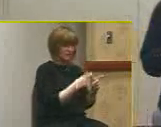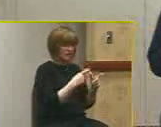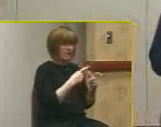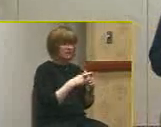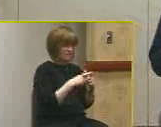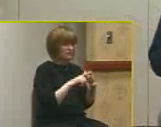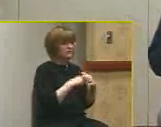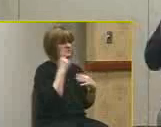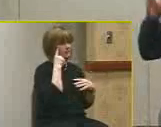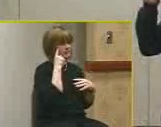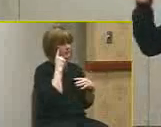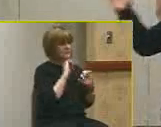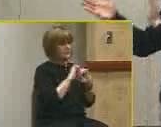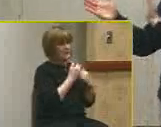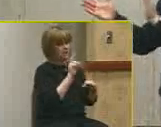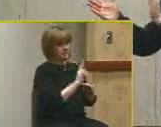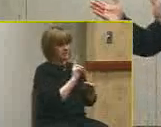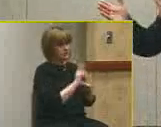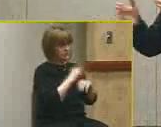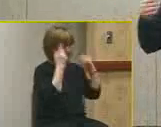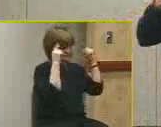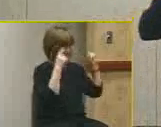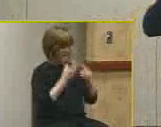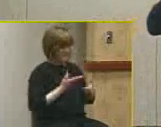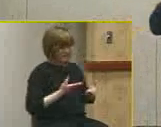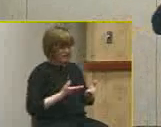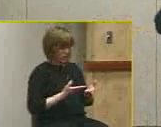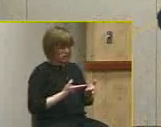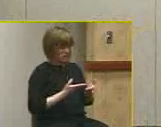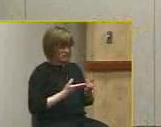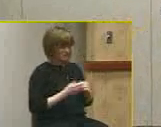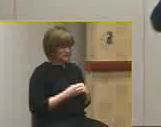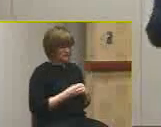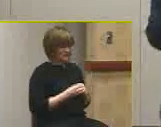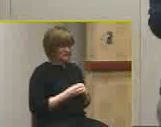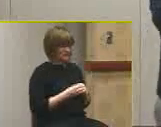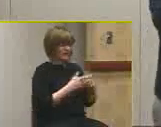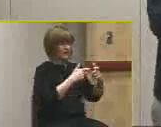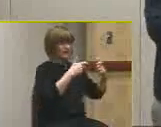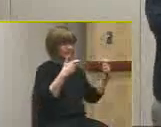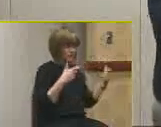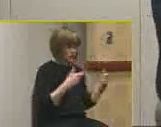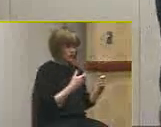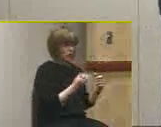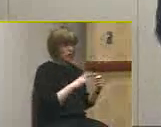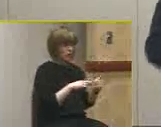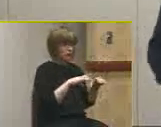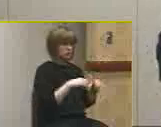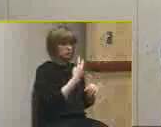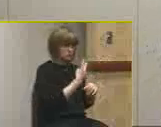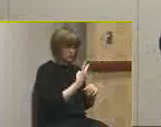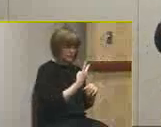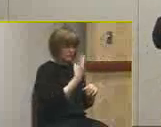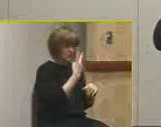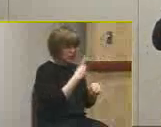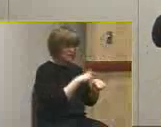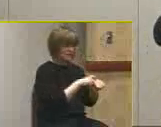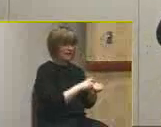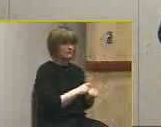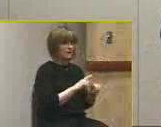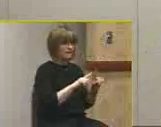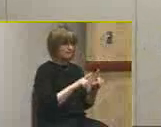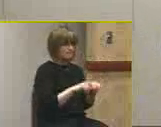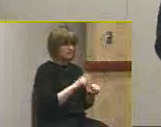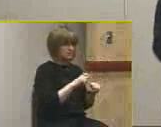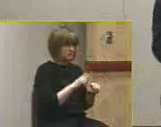start thinking about, how can I use the success I have here to take bigger jumps or do 2 things at once, but you've got to